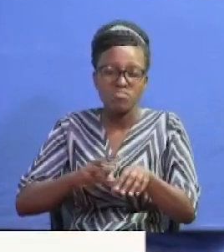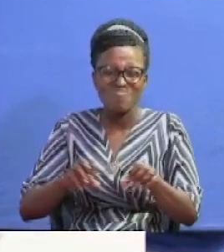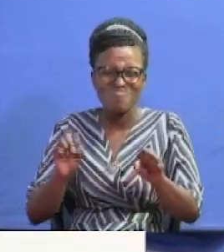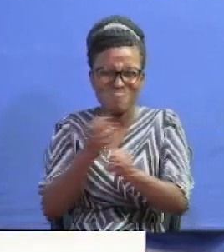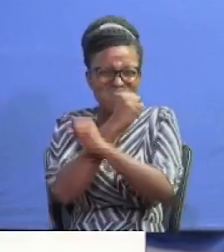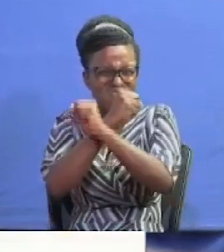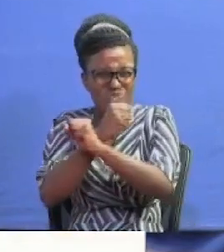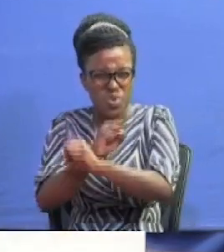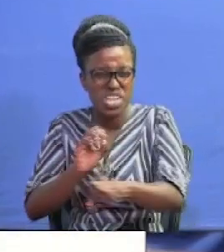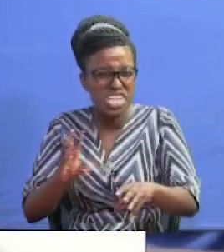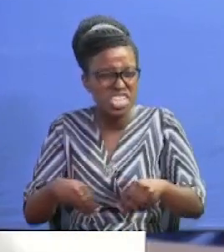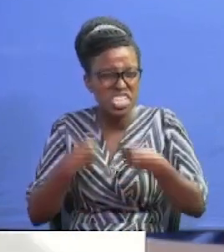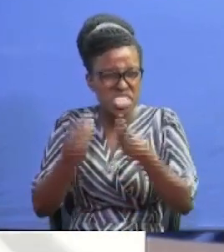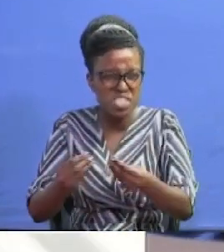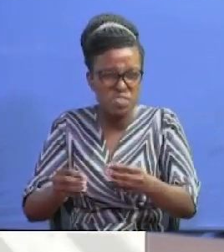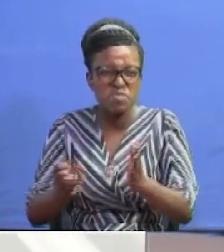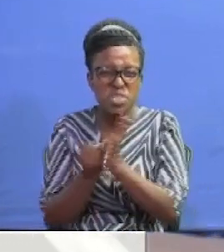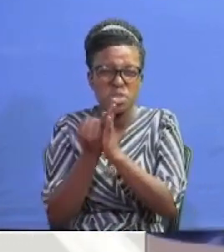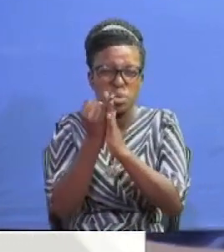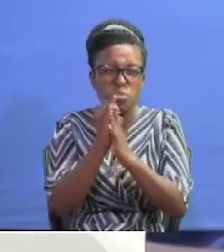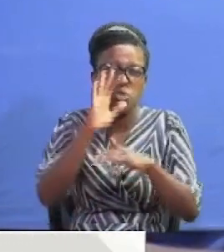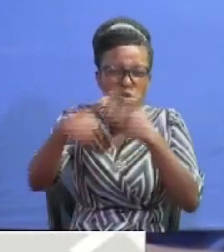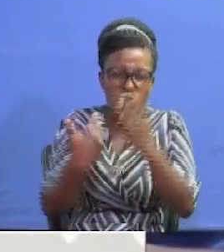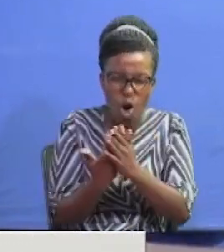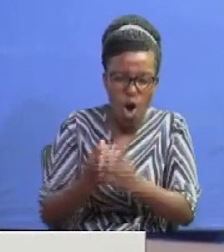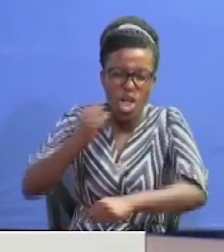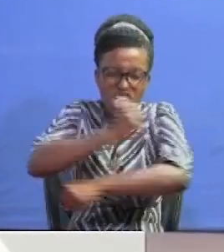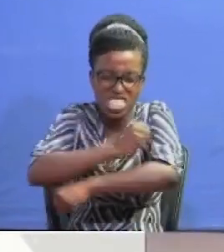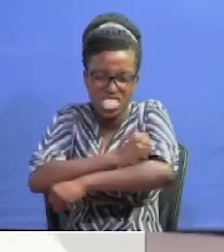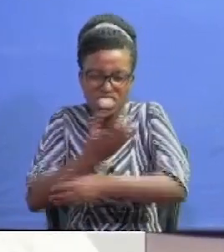equipment and the facilities to be able to neutralize the threats that confront our country.